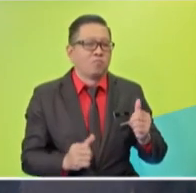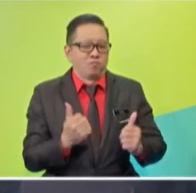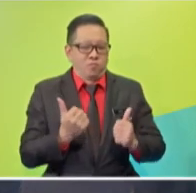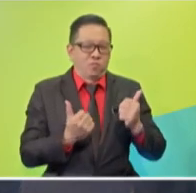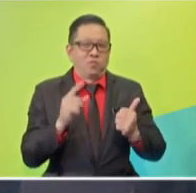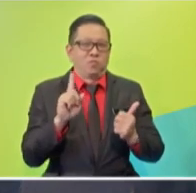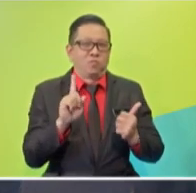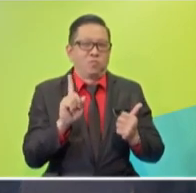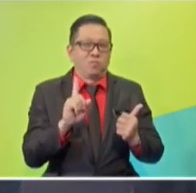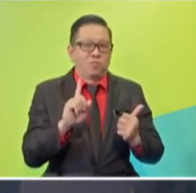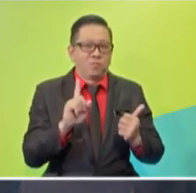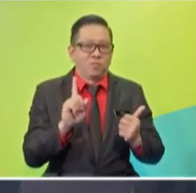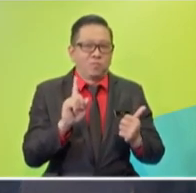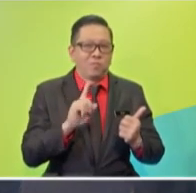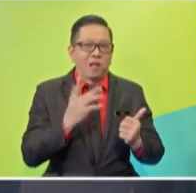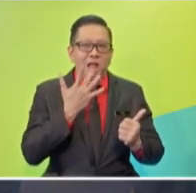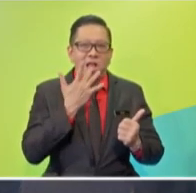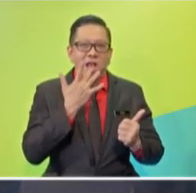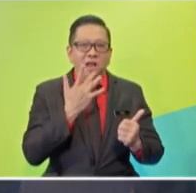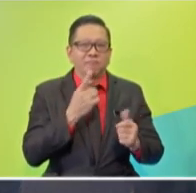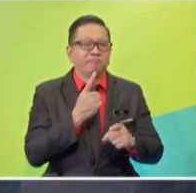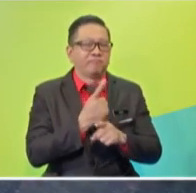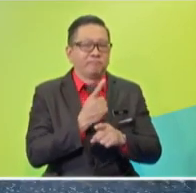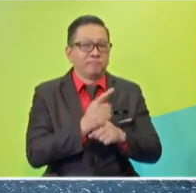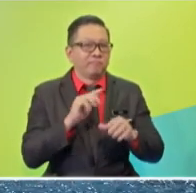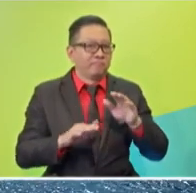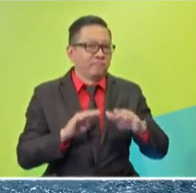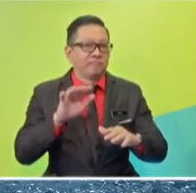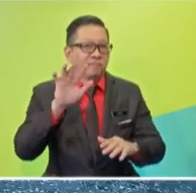fifth step of tasting ice cream.